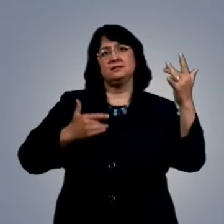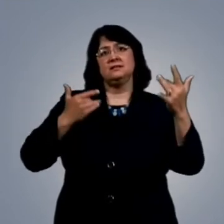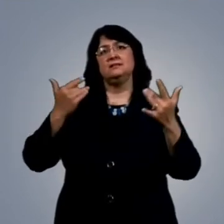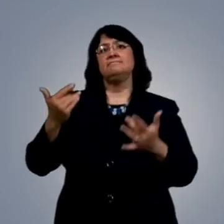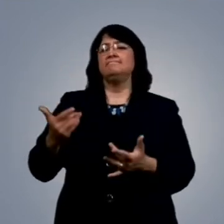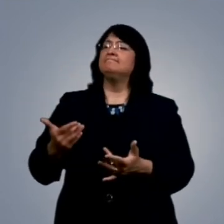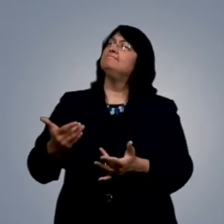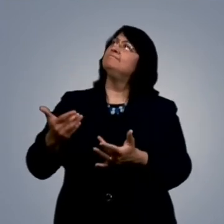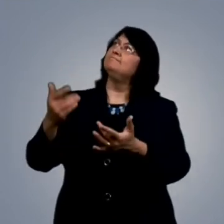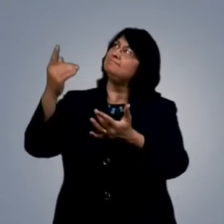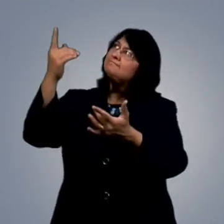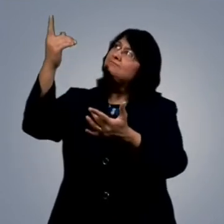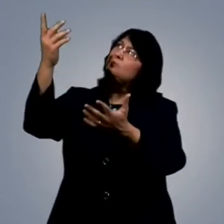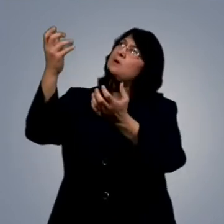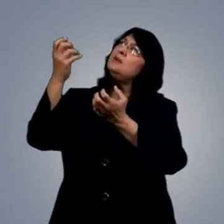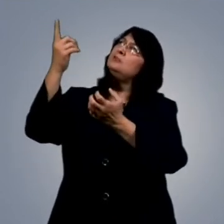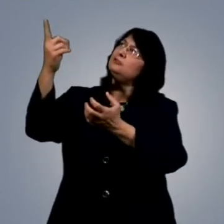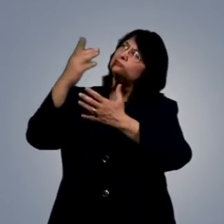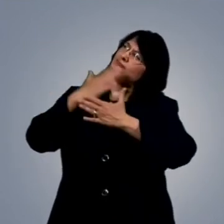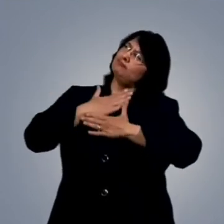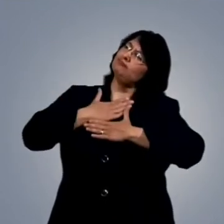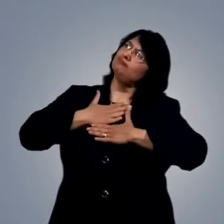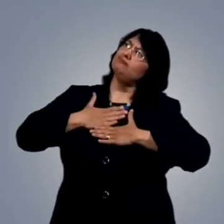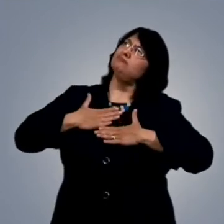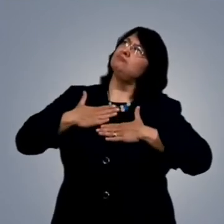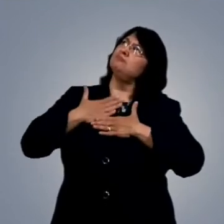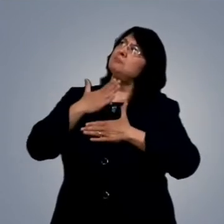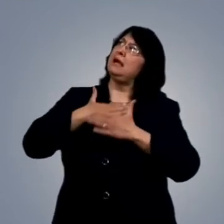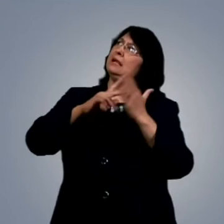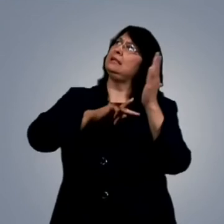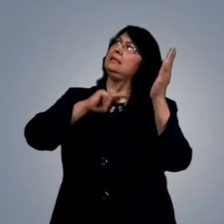rejoice. Take joy, my